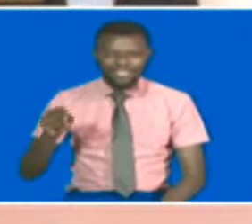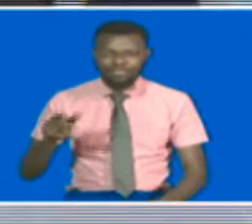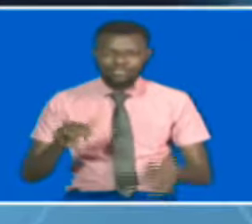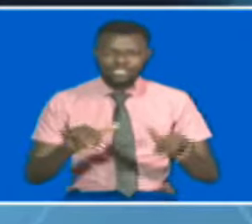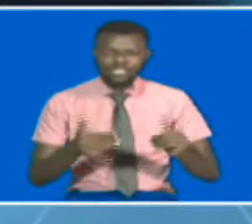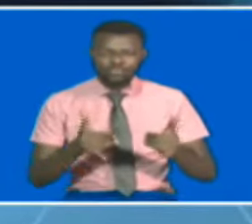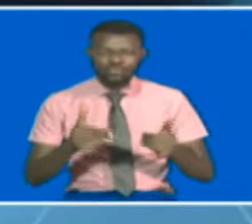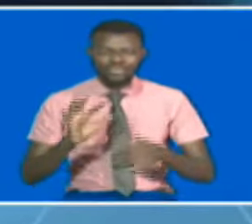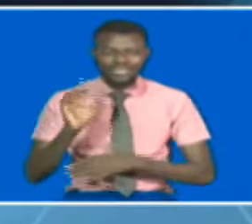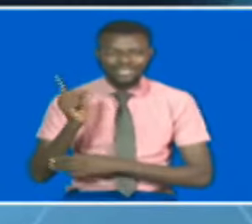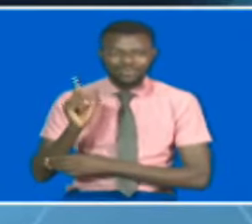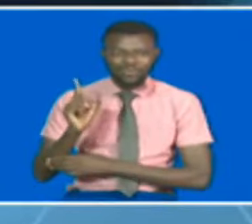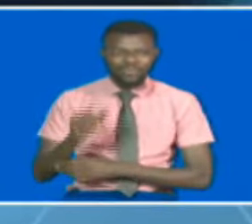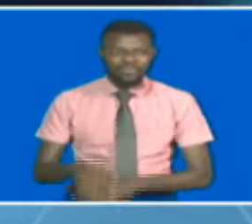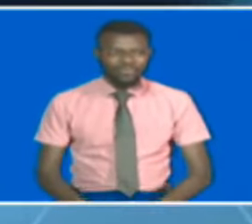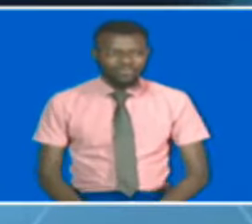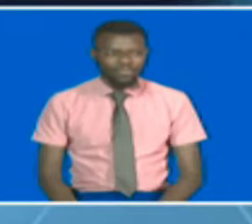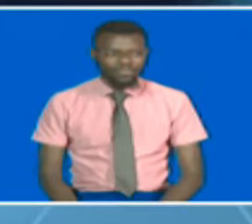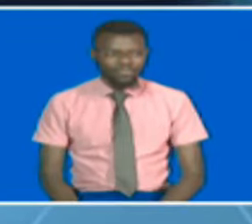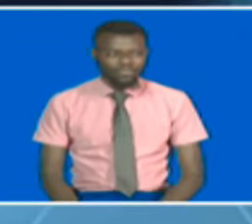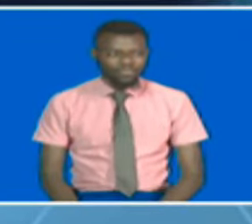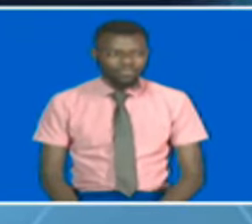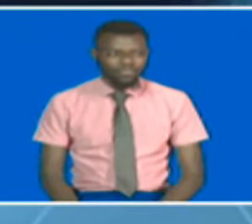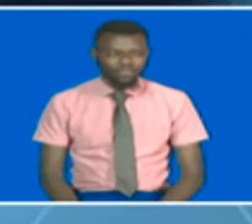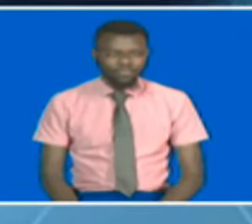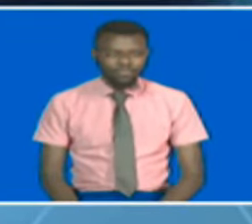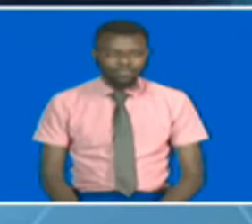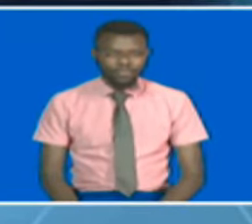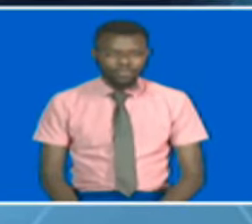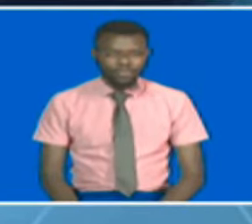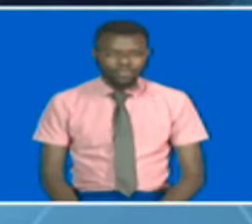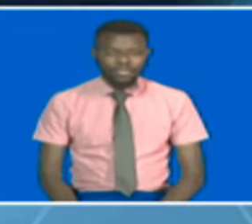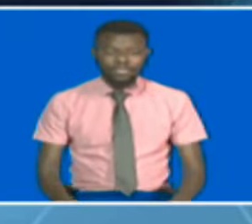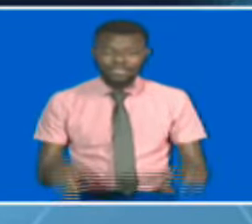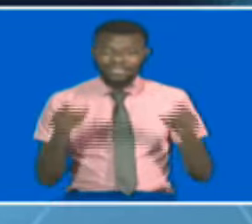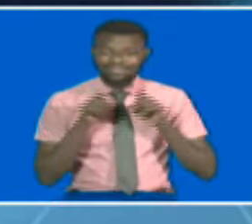Nairobi. After facing mechanical issues that led to him not finishing the rally in